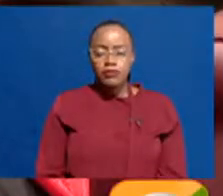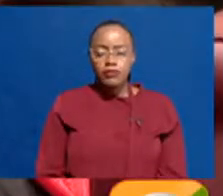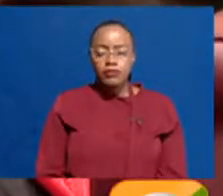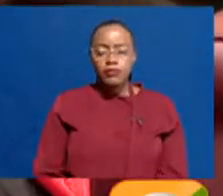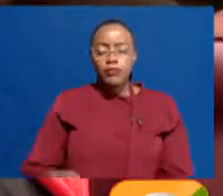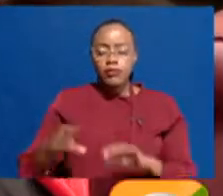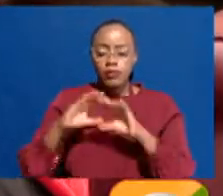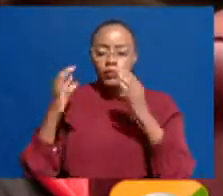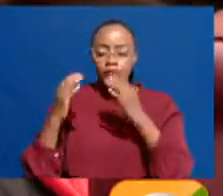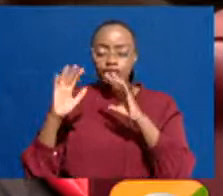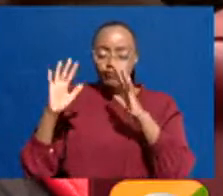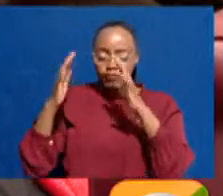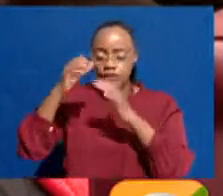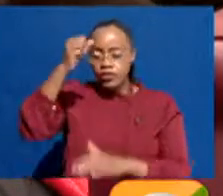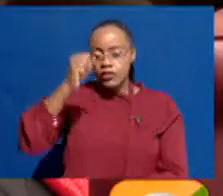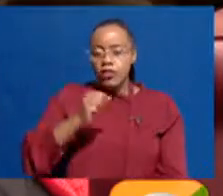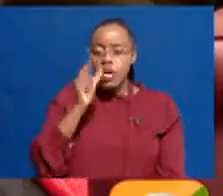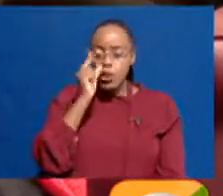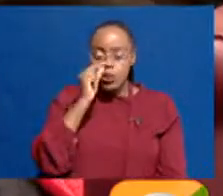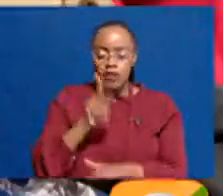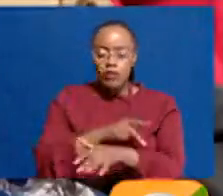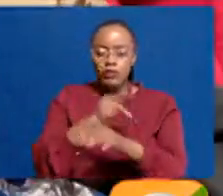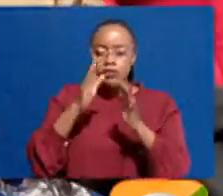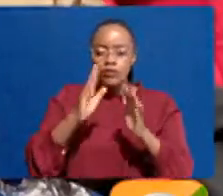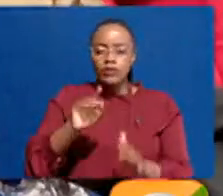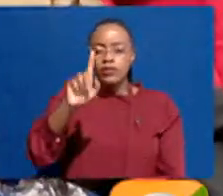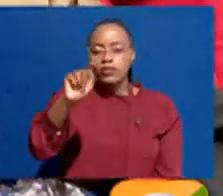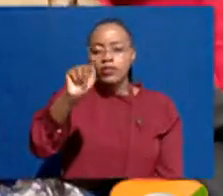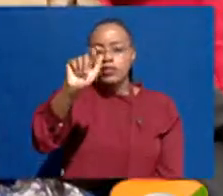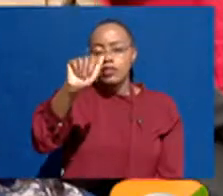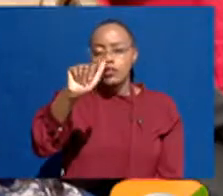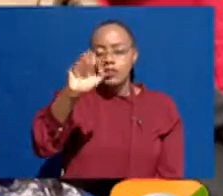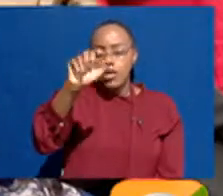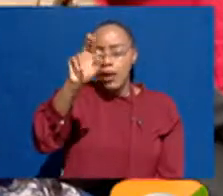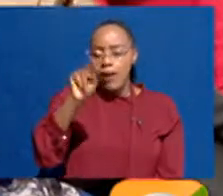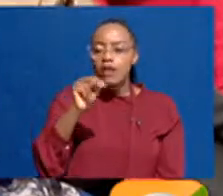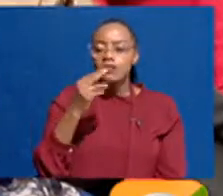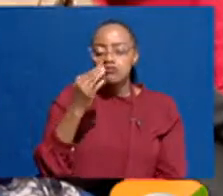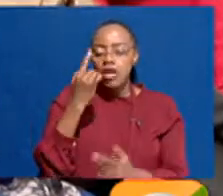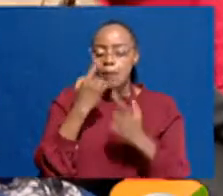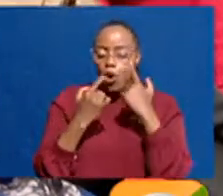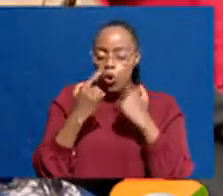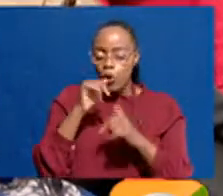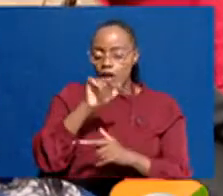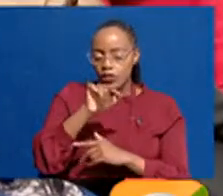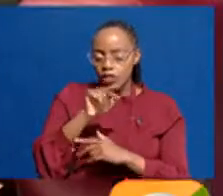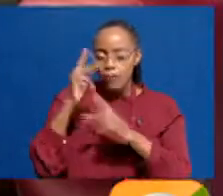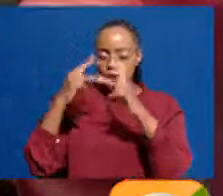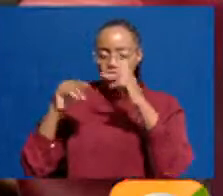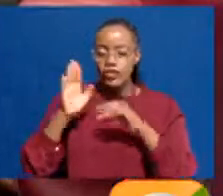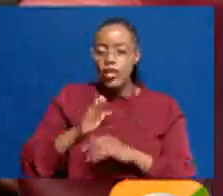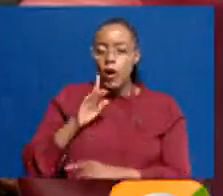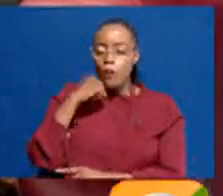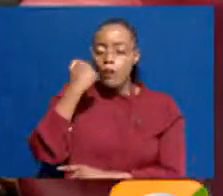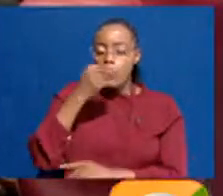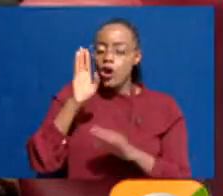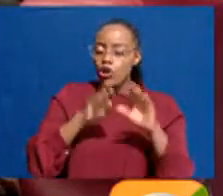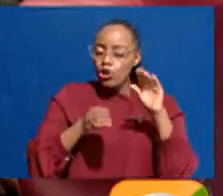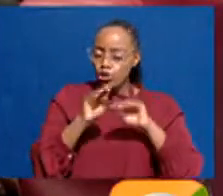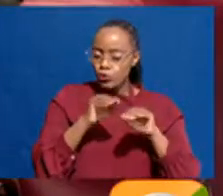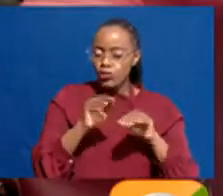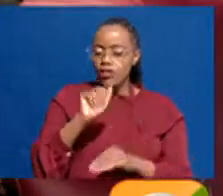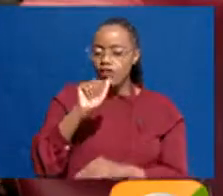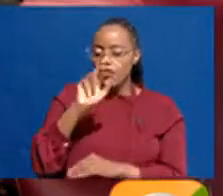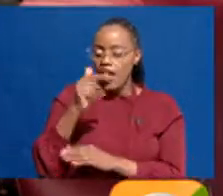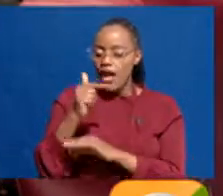While celebrated South Sudanese poet Taban Lolyong eulogized Professor Micere as a woman whose contribution to the